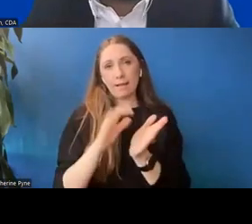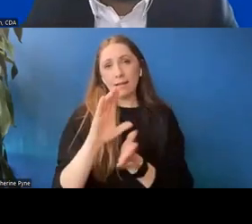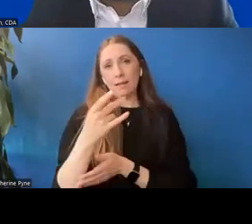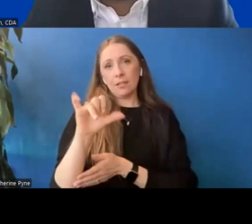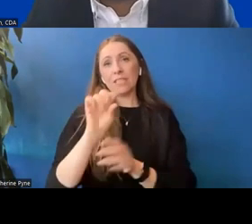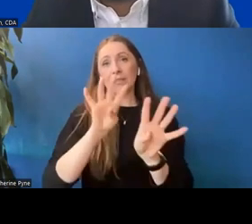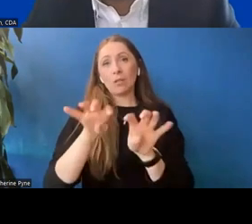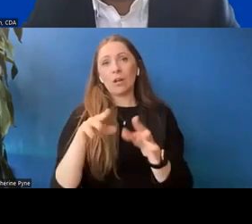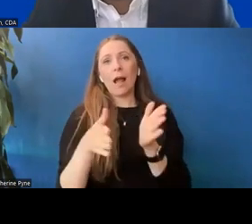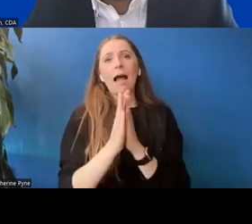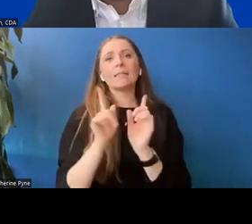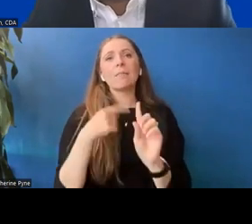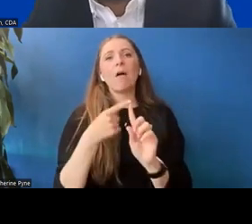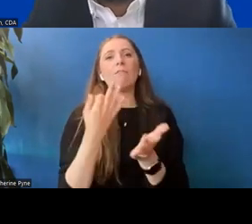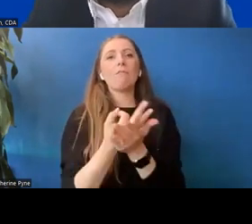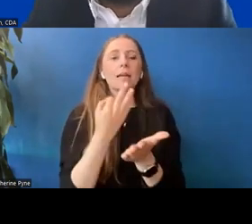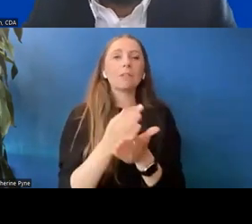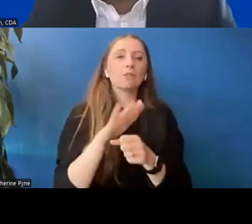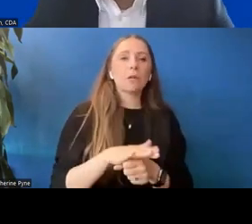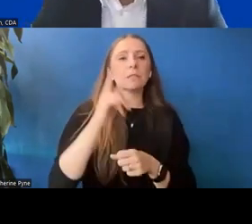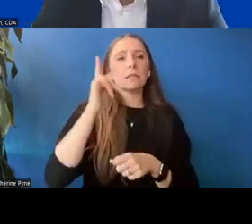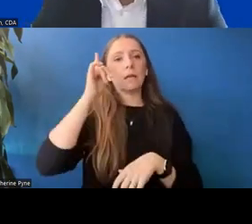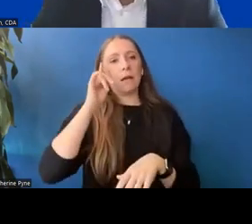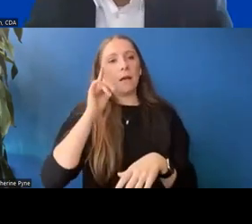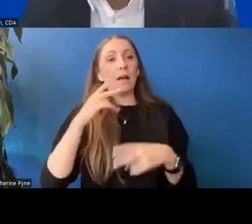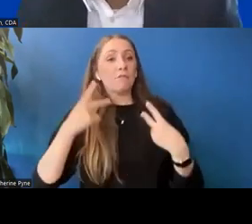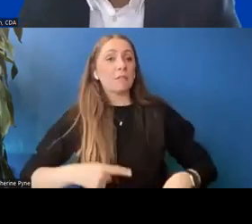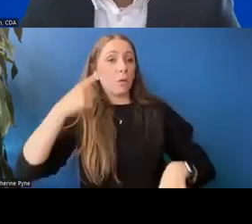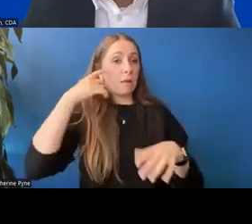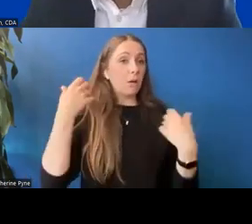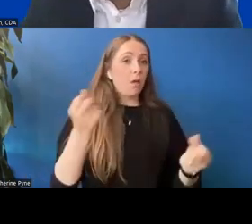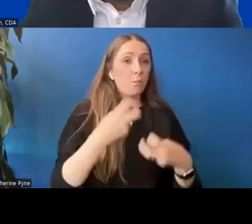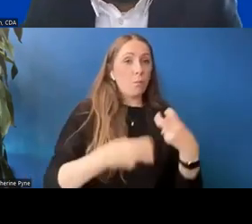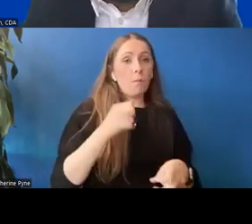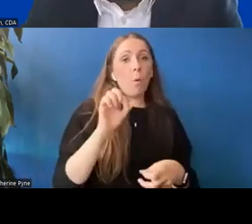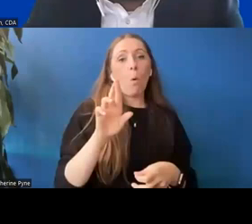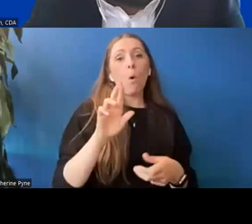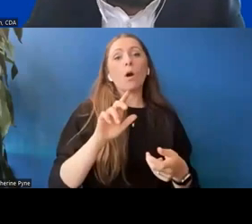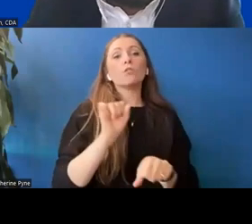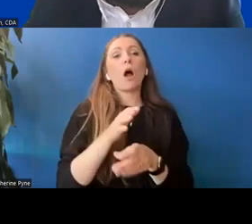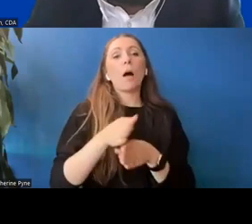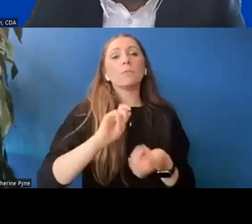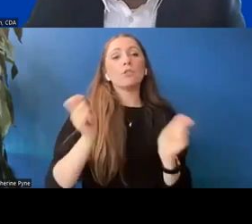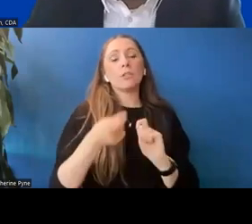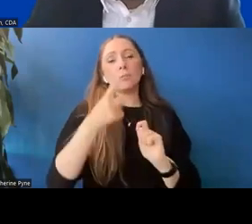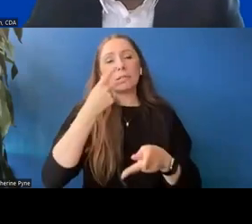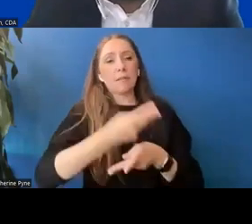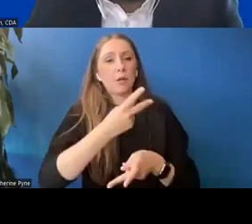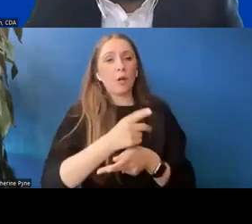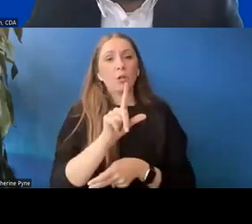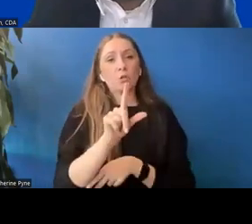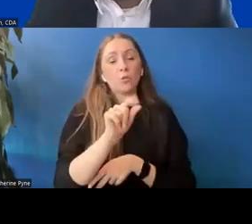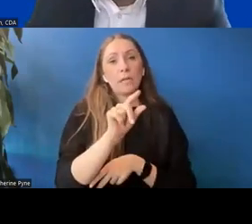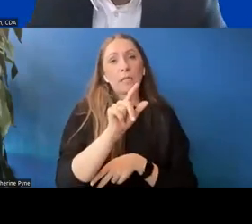asks about financial stress, physical and mental health problem, or a change in job status based on caregiving. And in 2021 and 2022, the